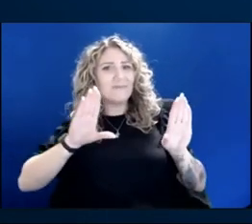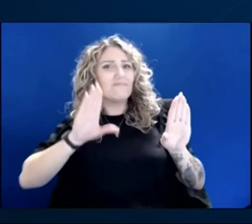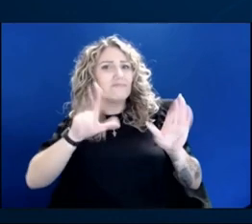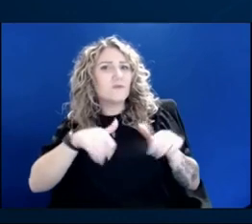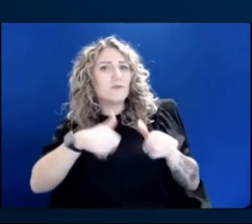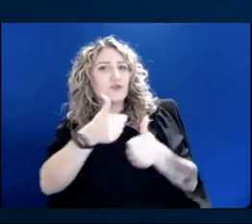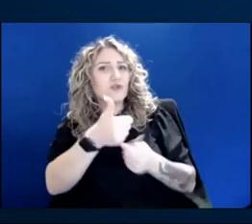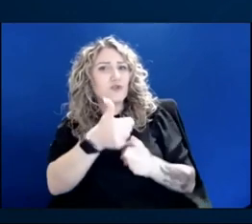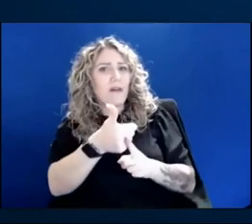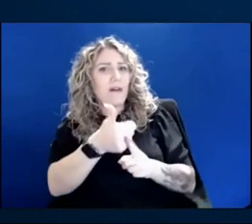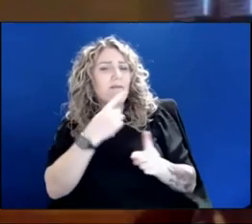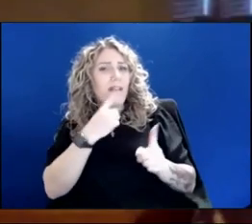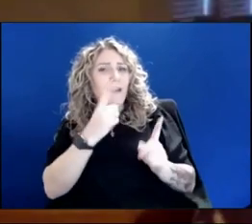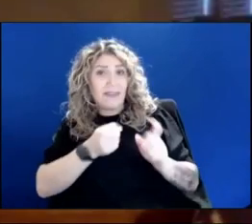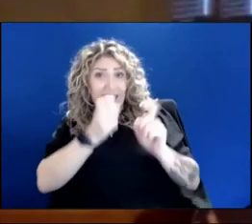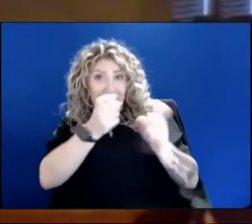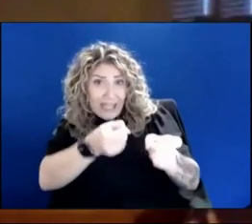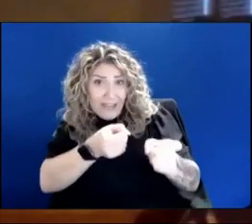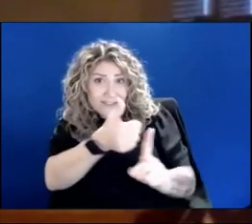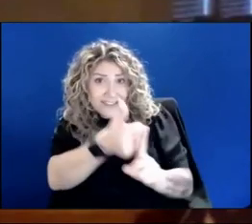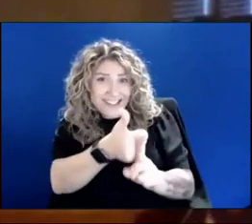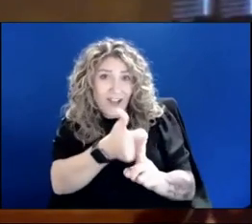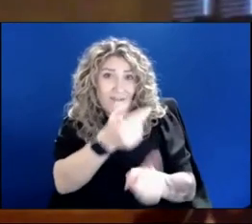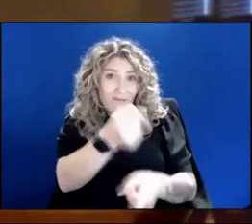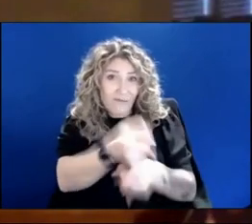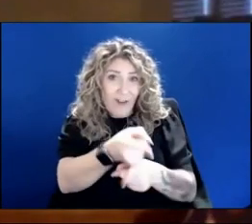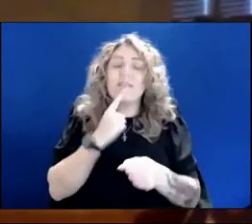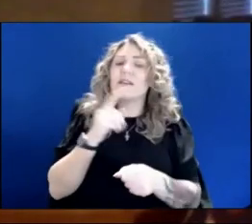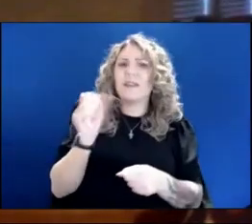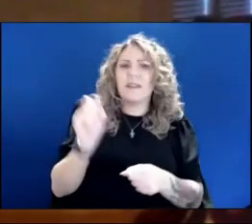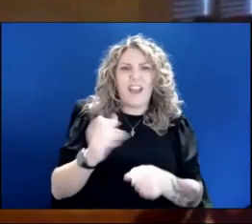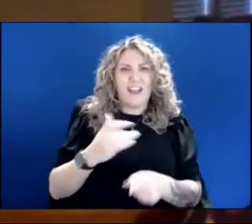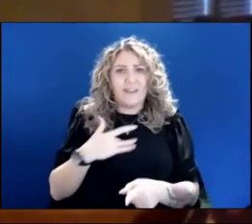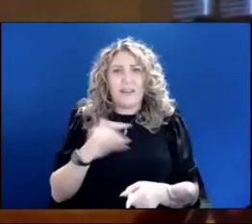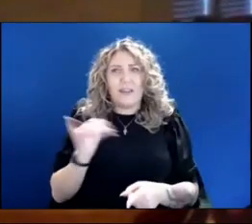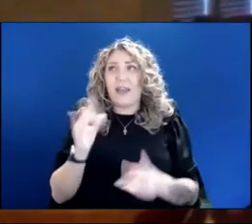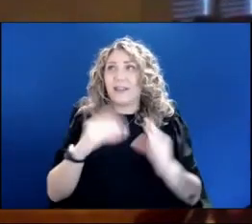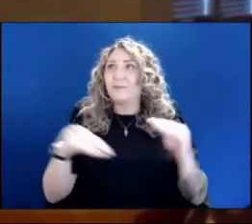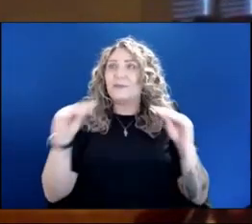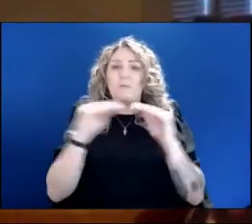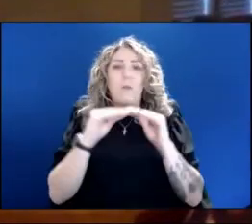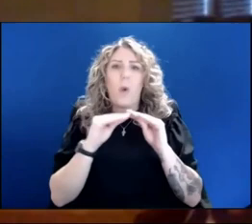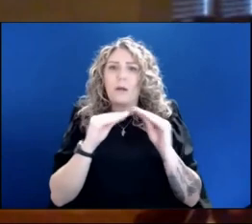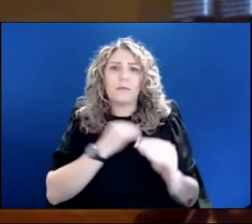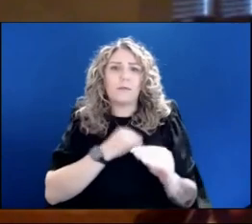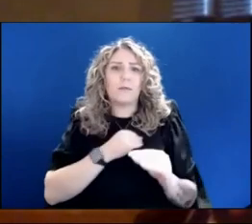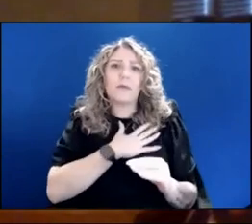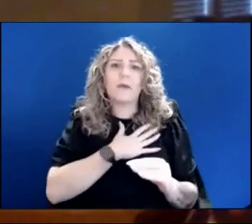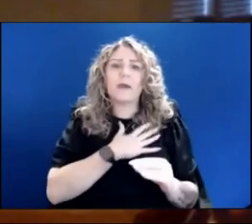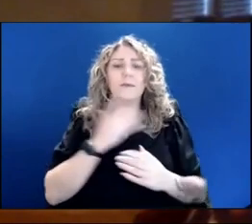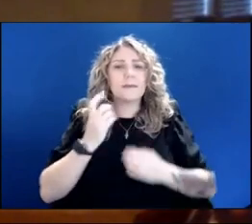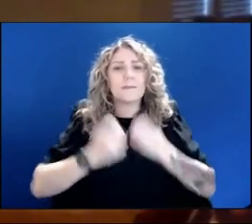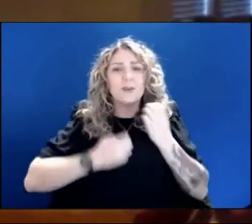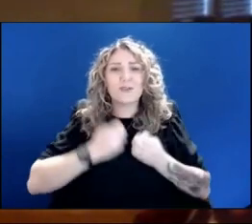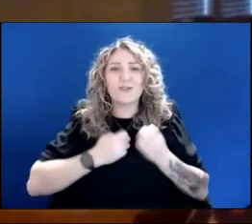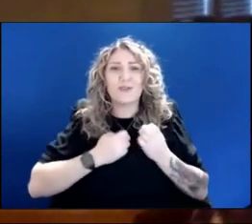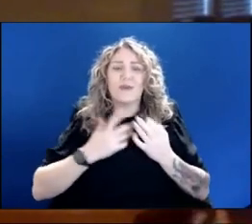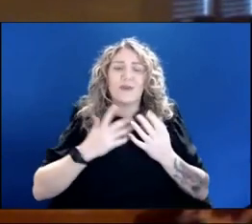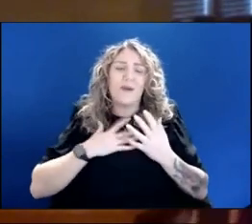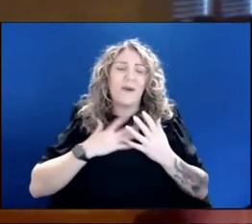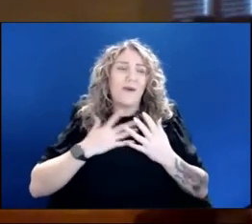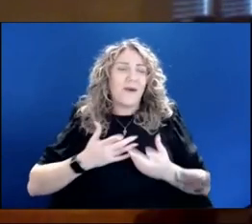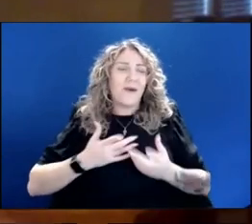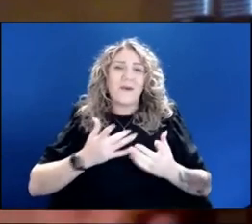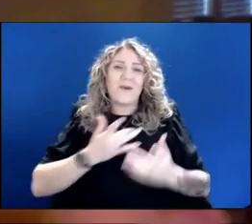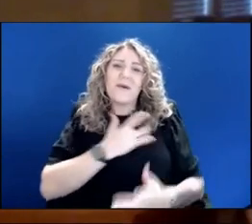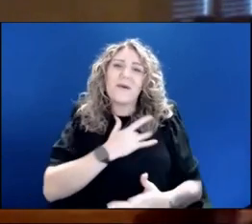right? Absolutely. I feel like I've gotten so much more out of it. It was so emotionally moving and rewarding, and